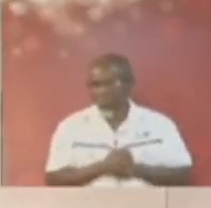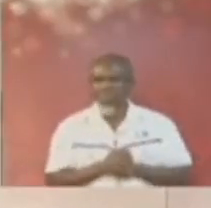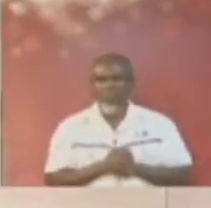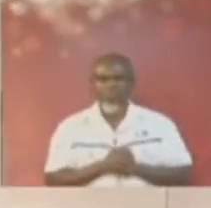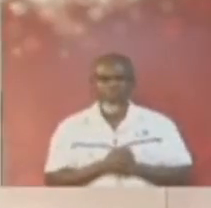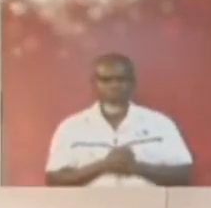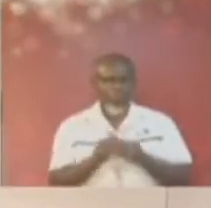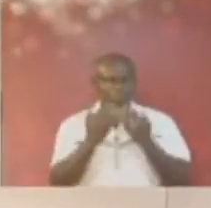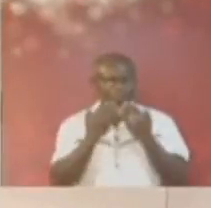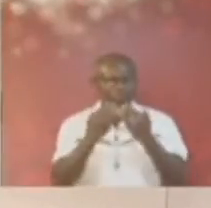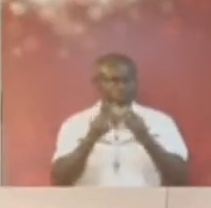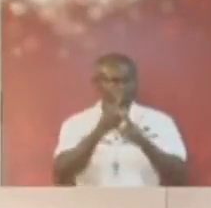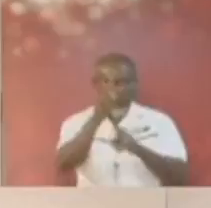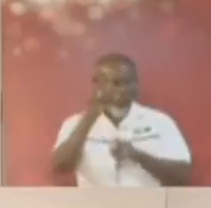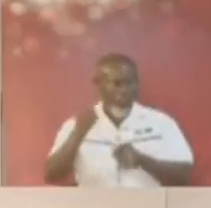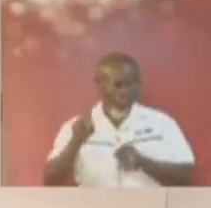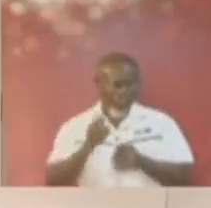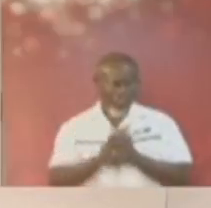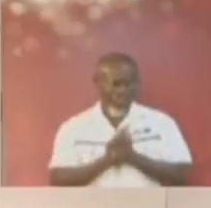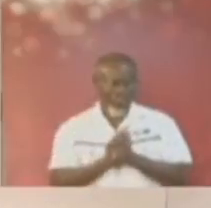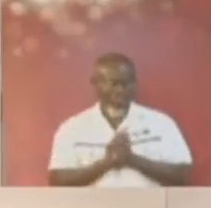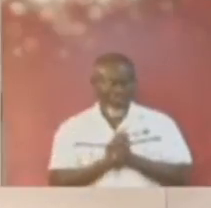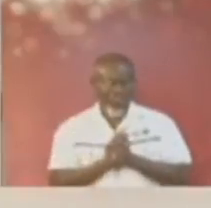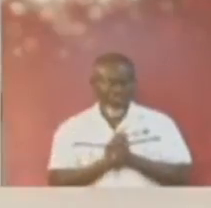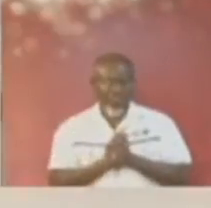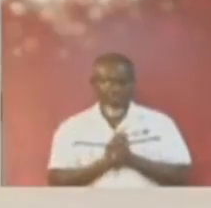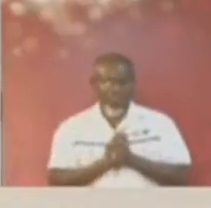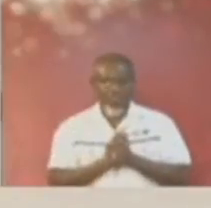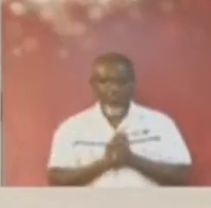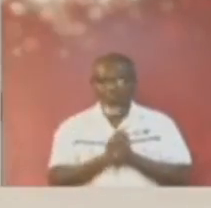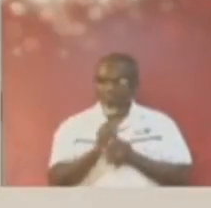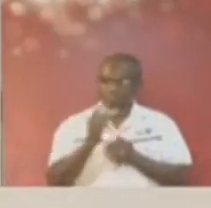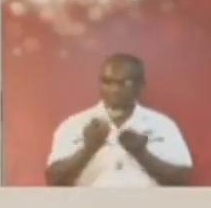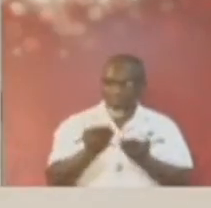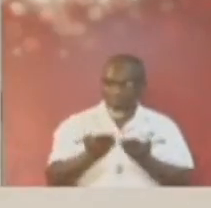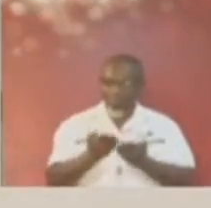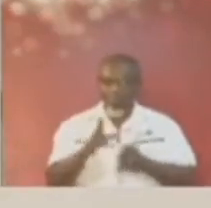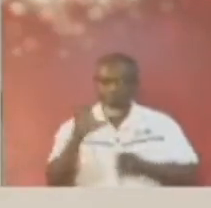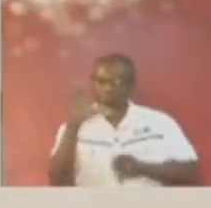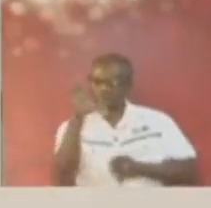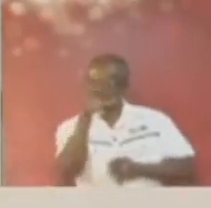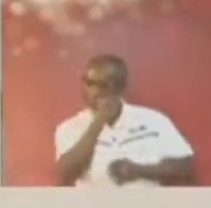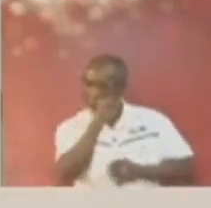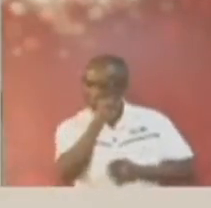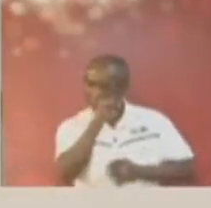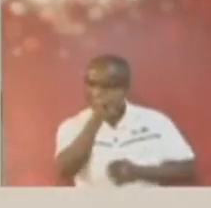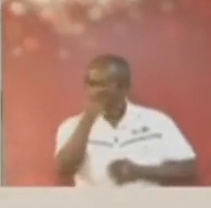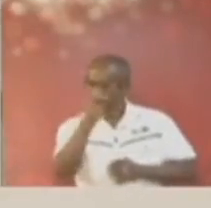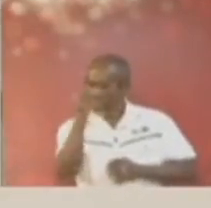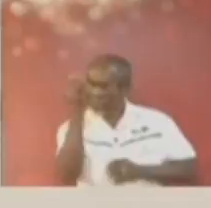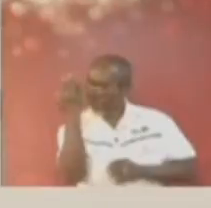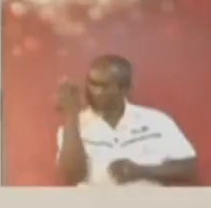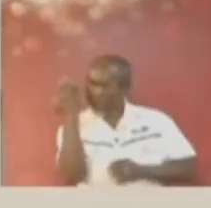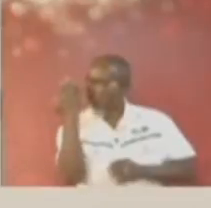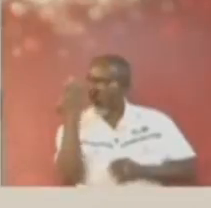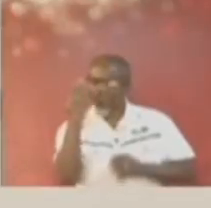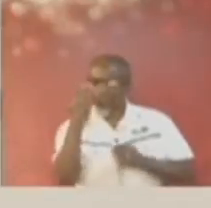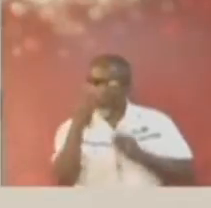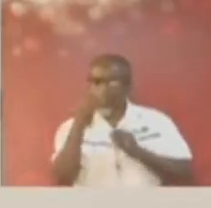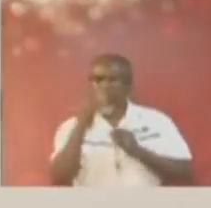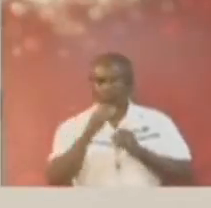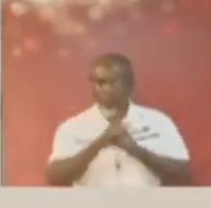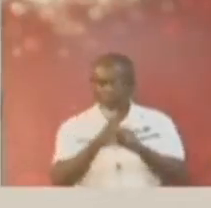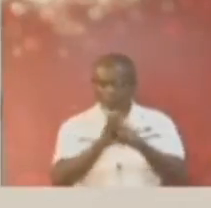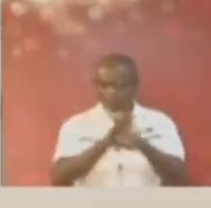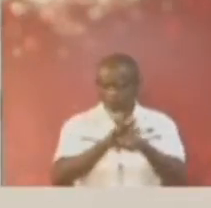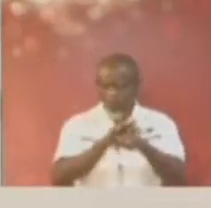Okay, thank you for your question, Mr. Cummings. I believe you may have been absent at the Monday's press conference where we spoke in some detail